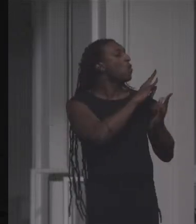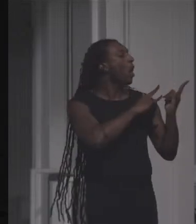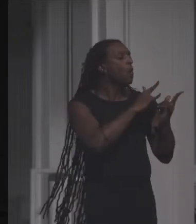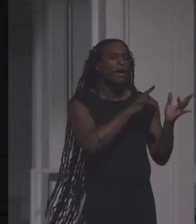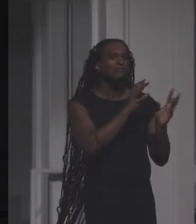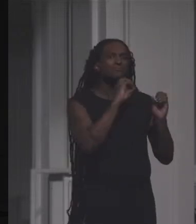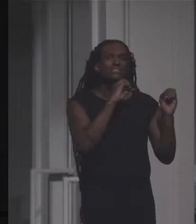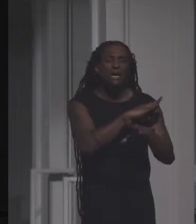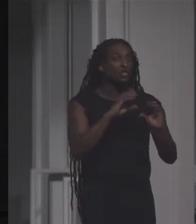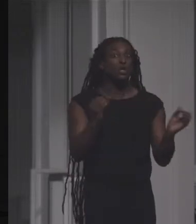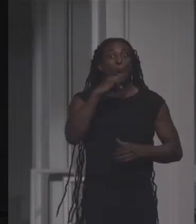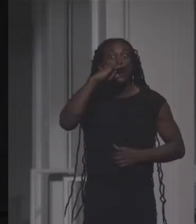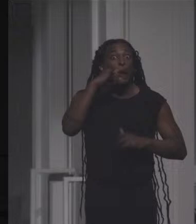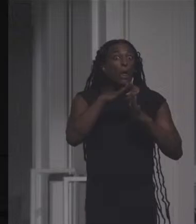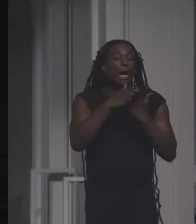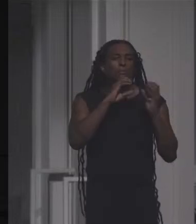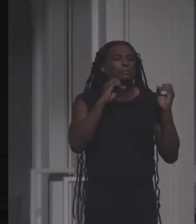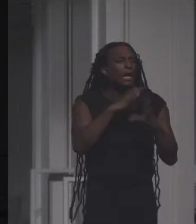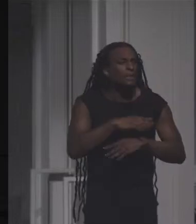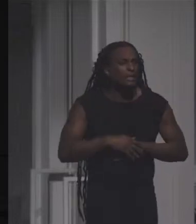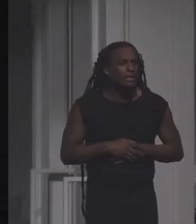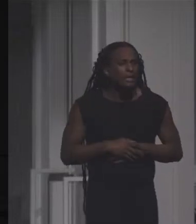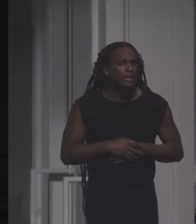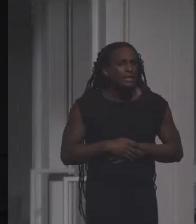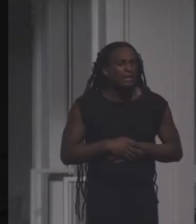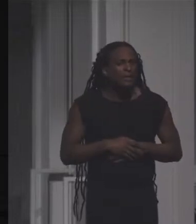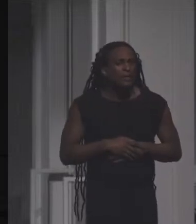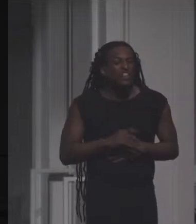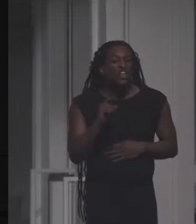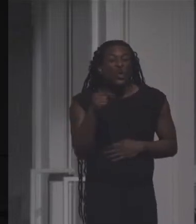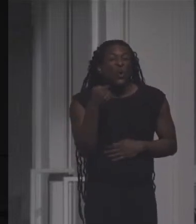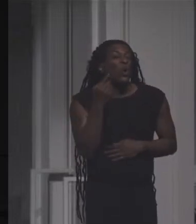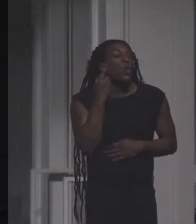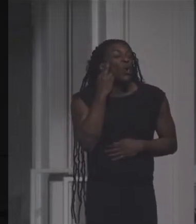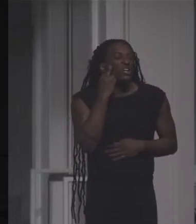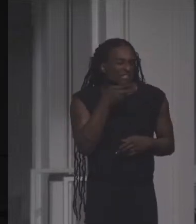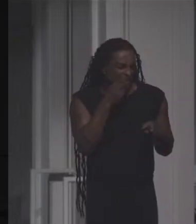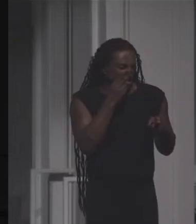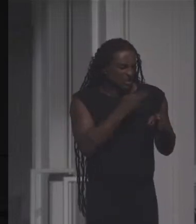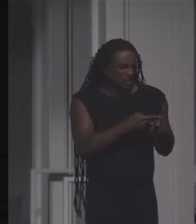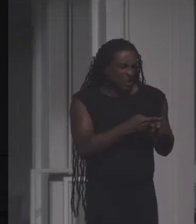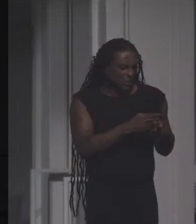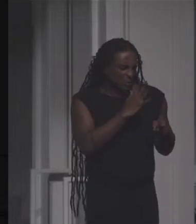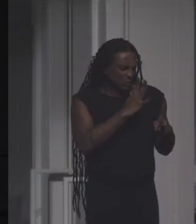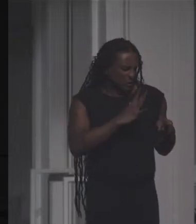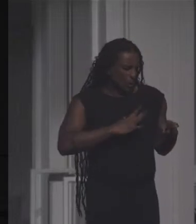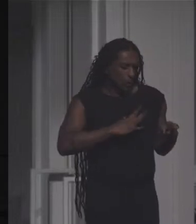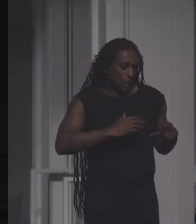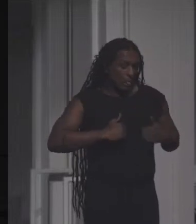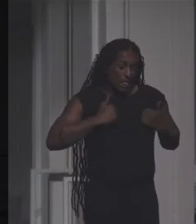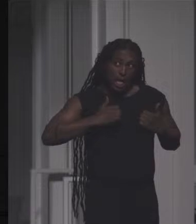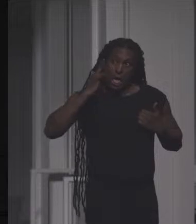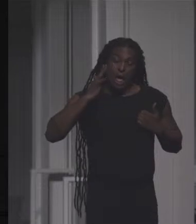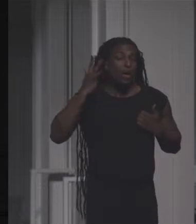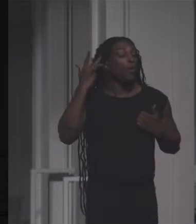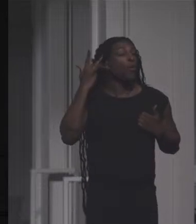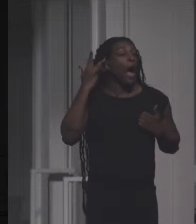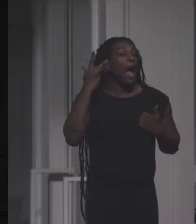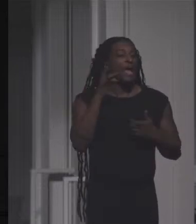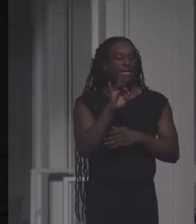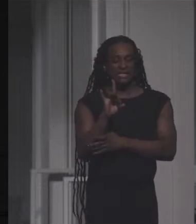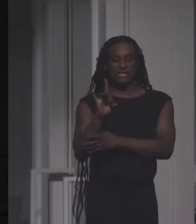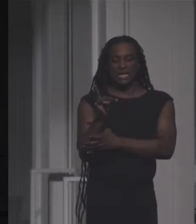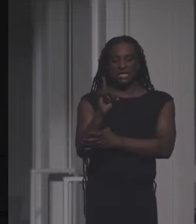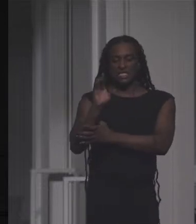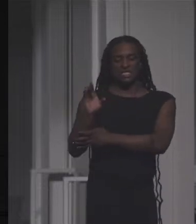even a kid's book. The only reason we even know Hild existed was that in the 8th